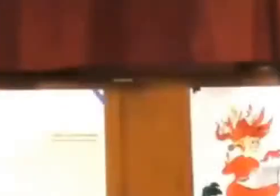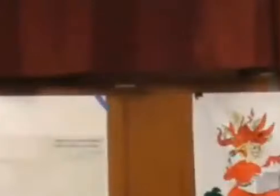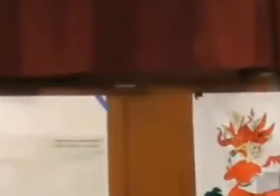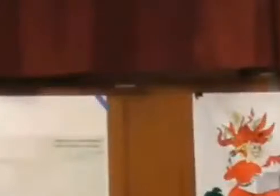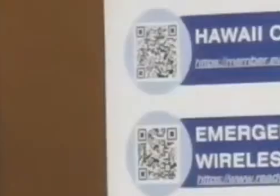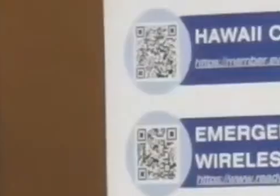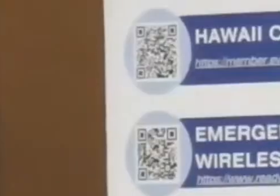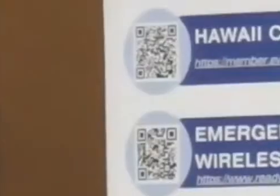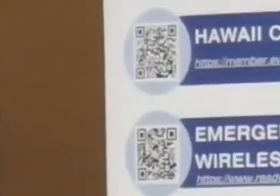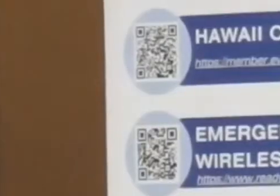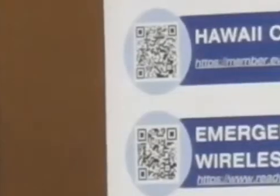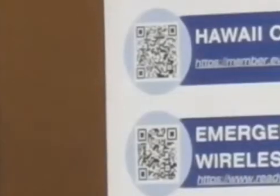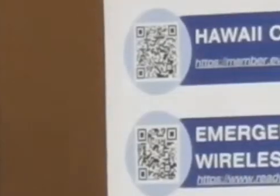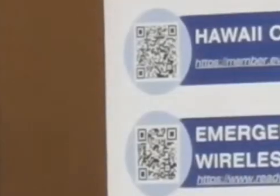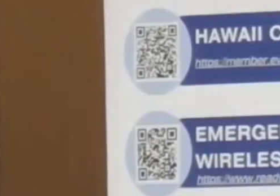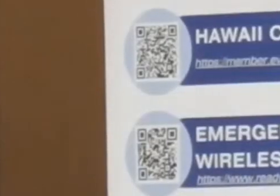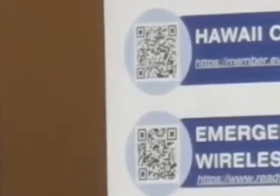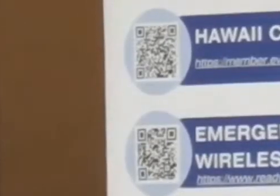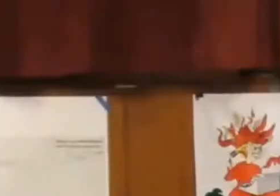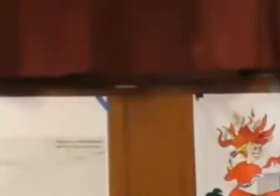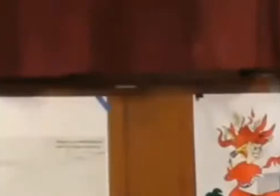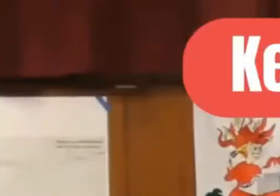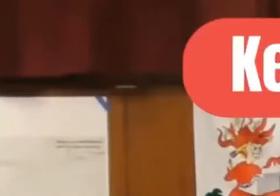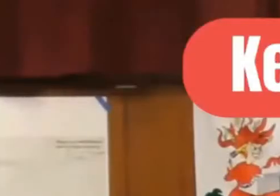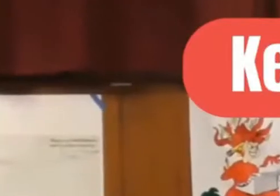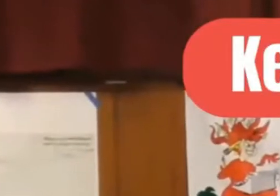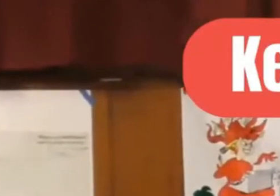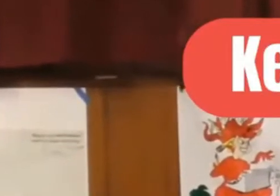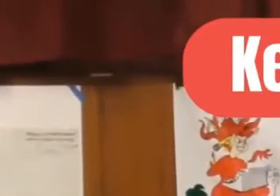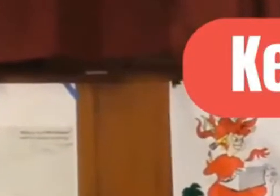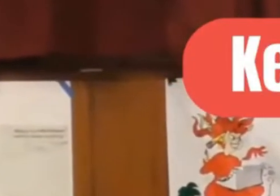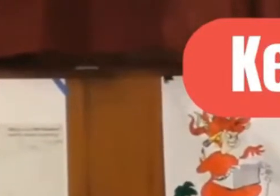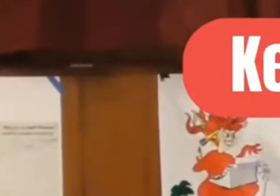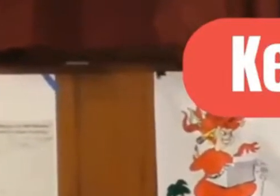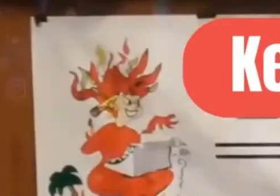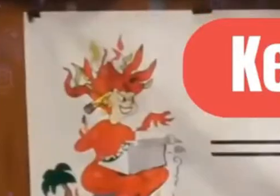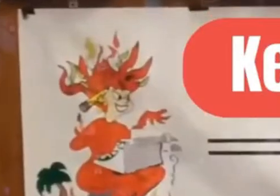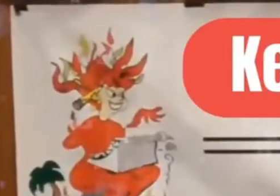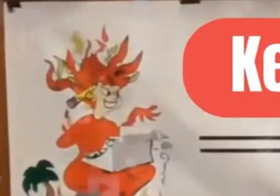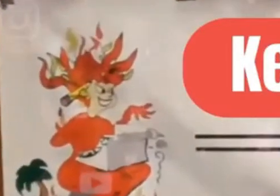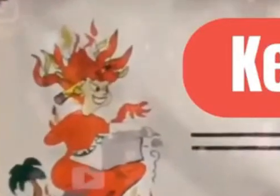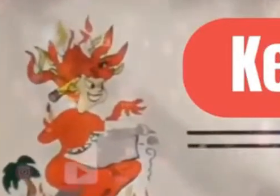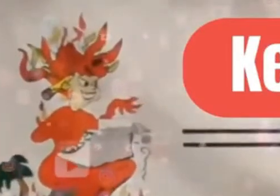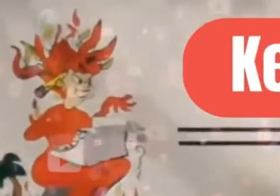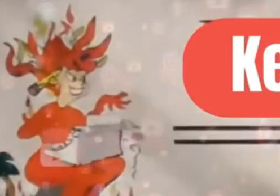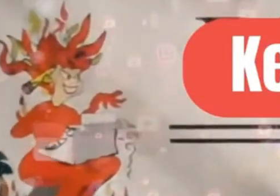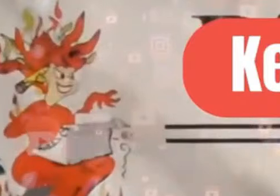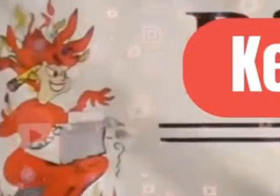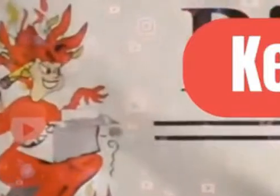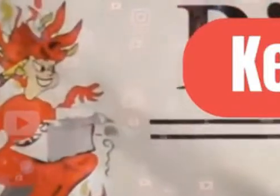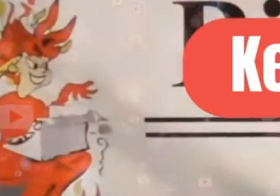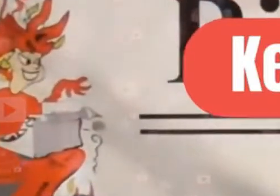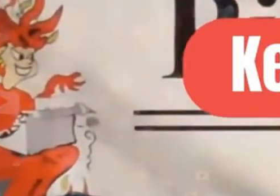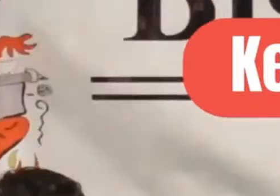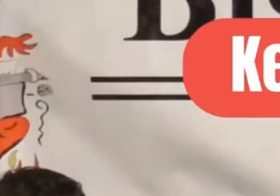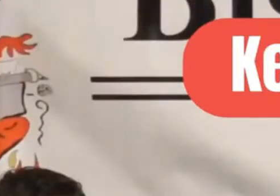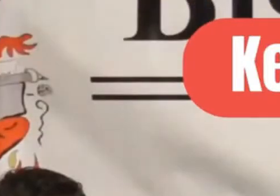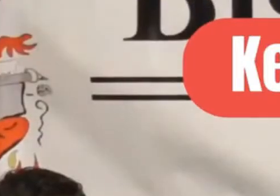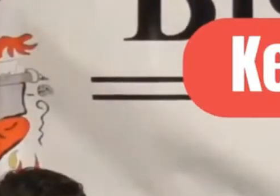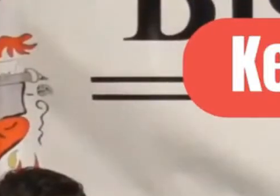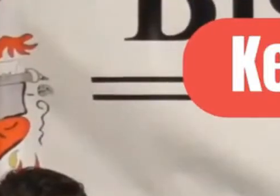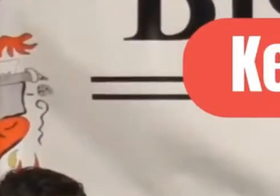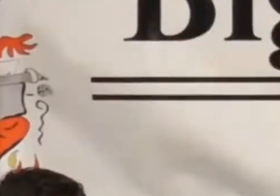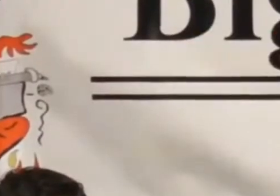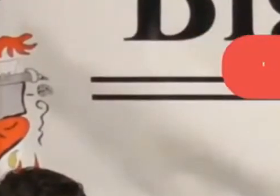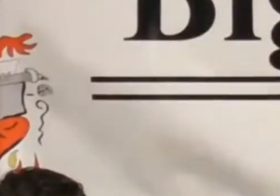One of the things that Talmadge and I were talking about was how do we deal with social media? It was something we needed to figure out and get right.